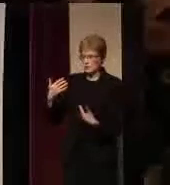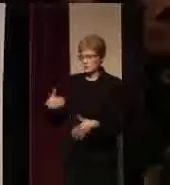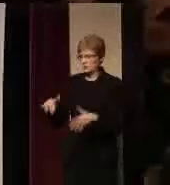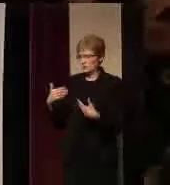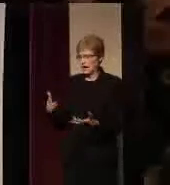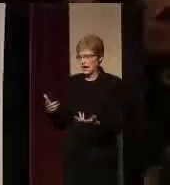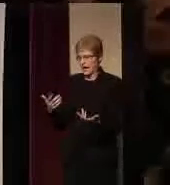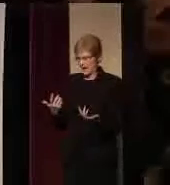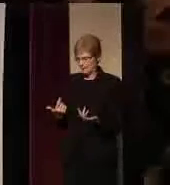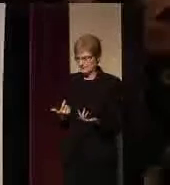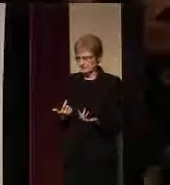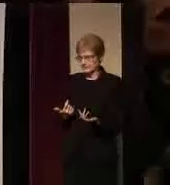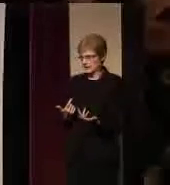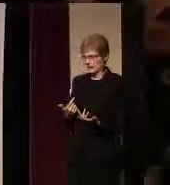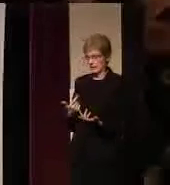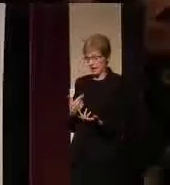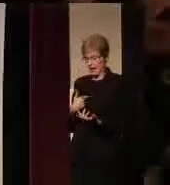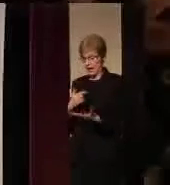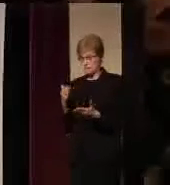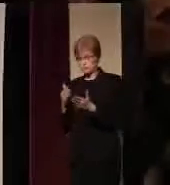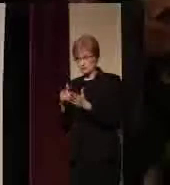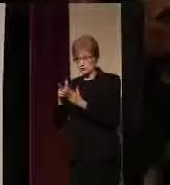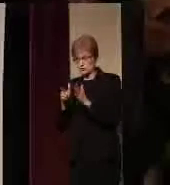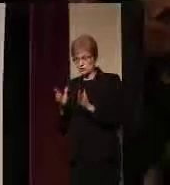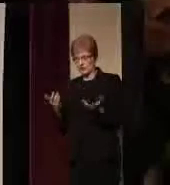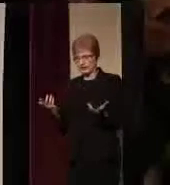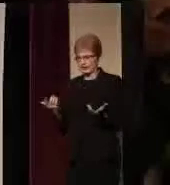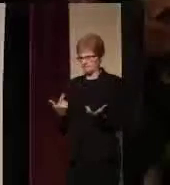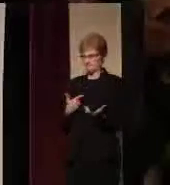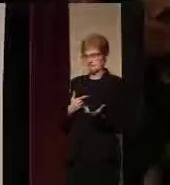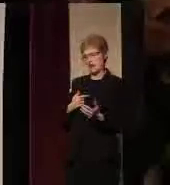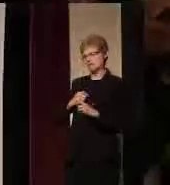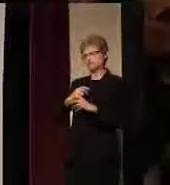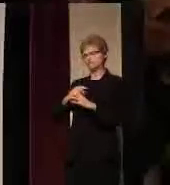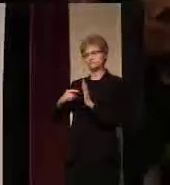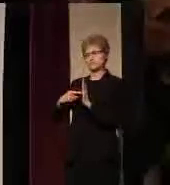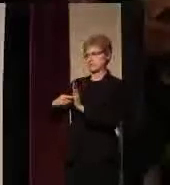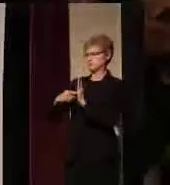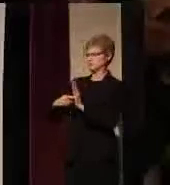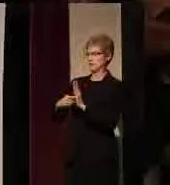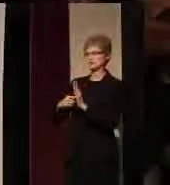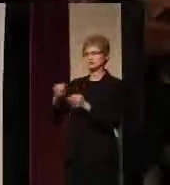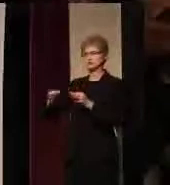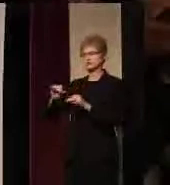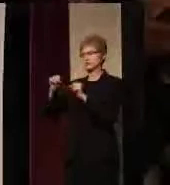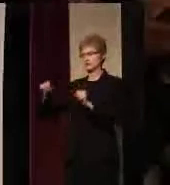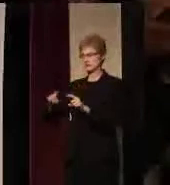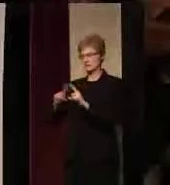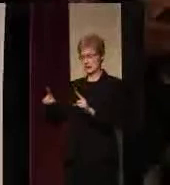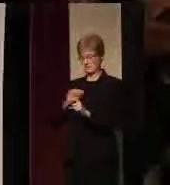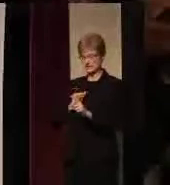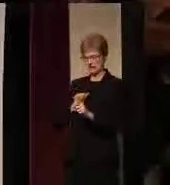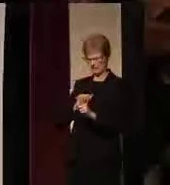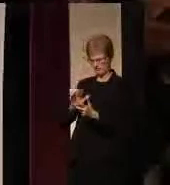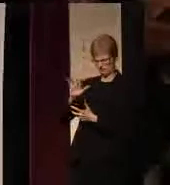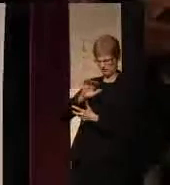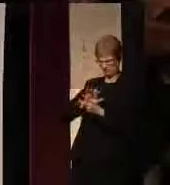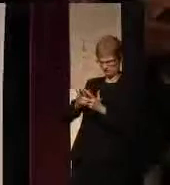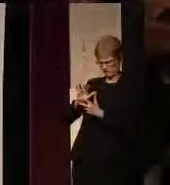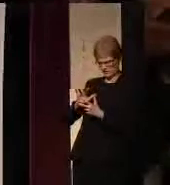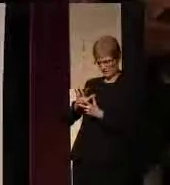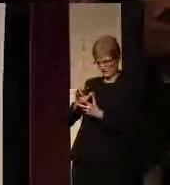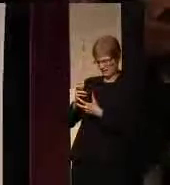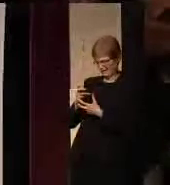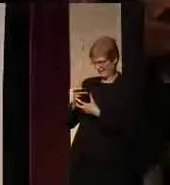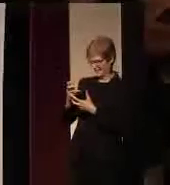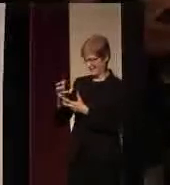you know, I'm the only representatives of the justice system in that jury room, but I sure can't figure it out. I hope you jurors